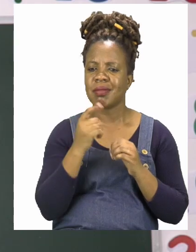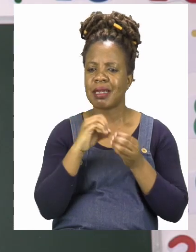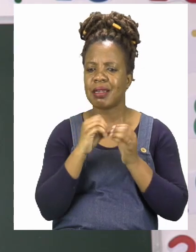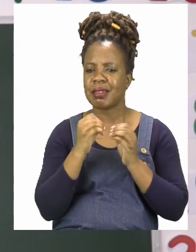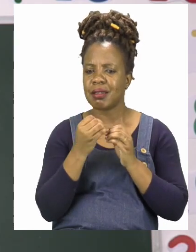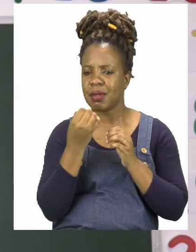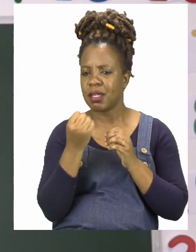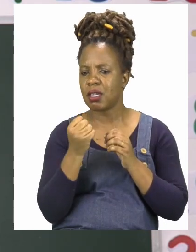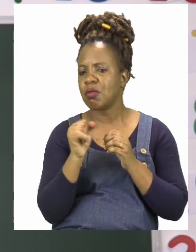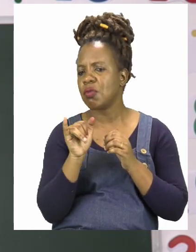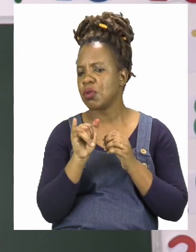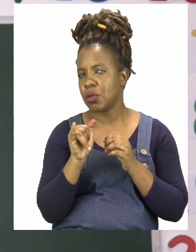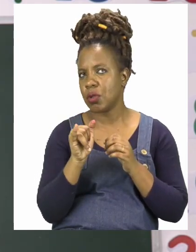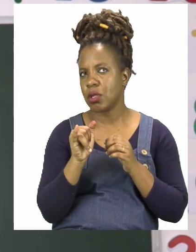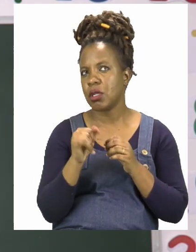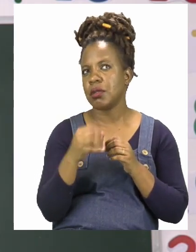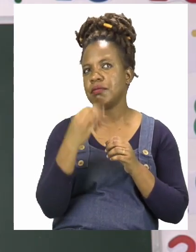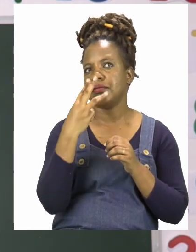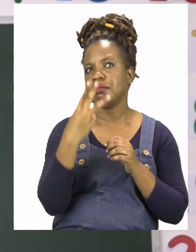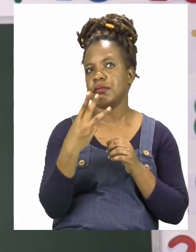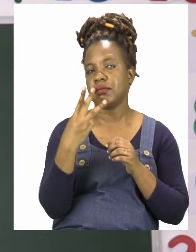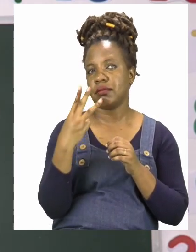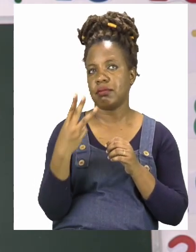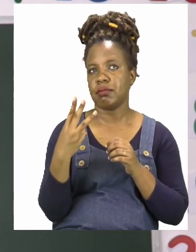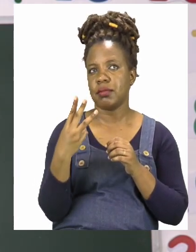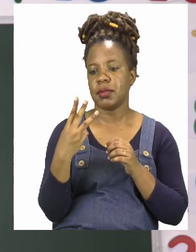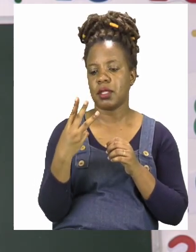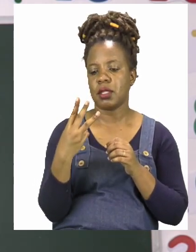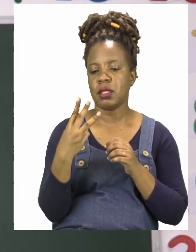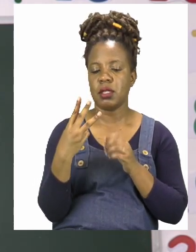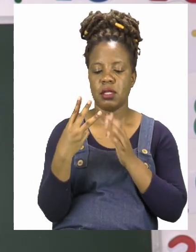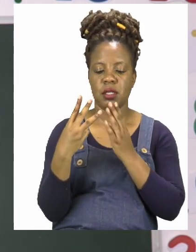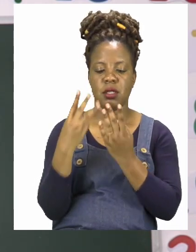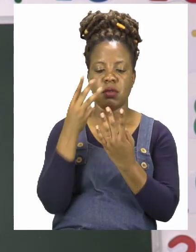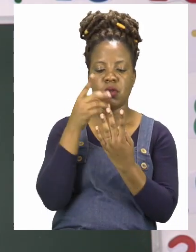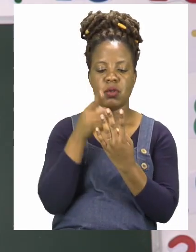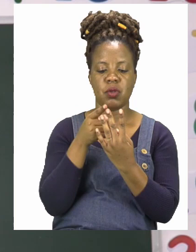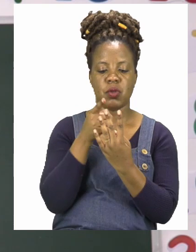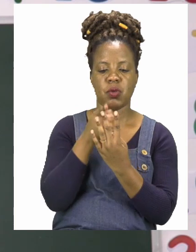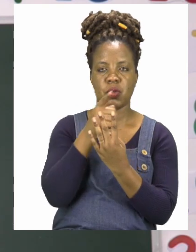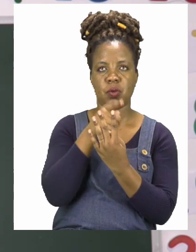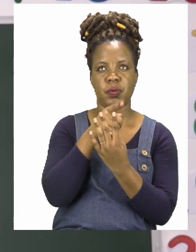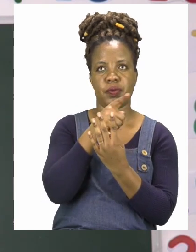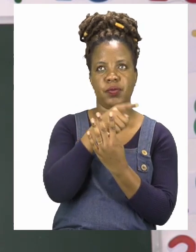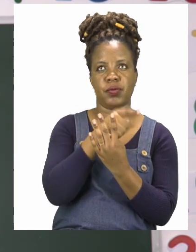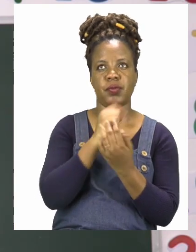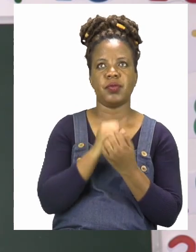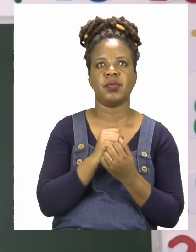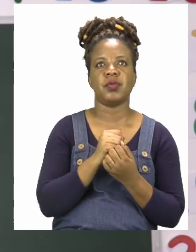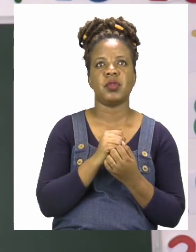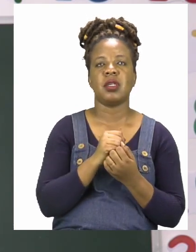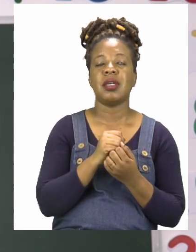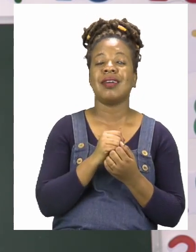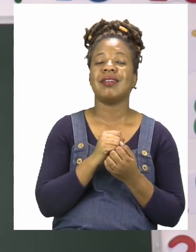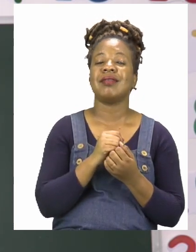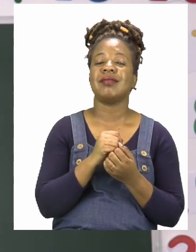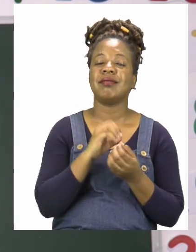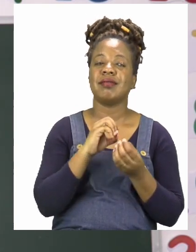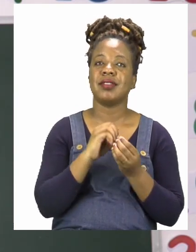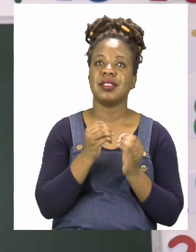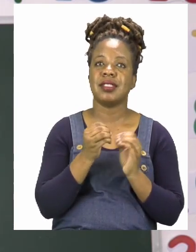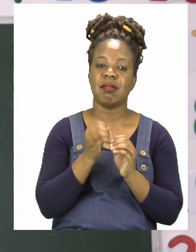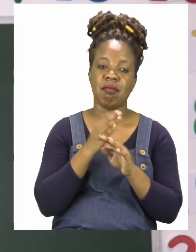In this case, the number we have is 33. So the number before 33 is the one we're looking